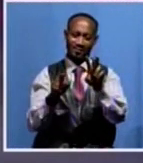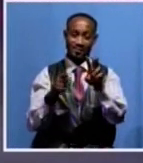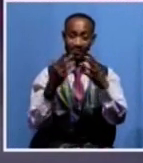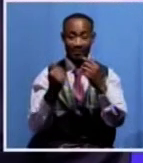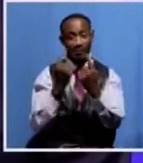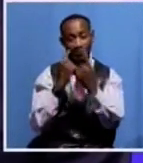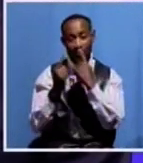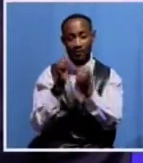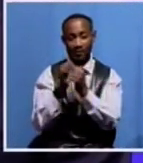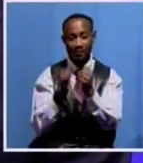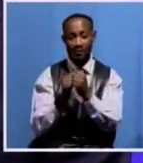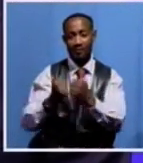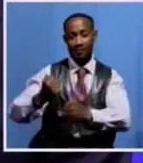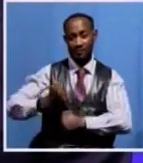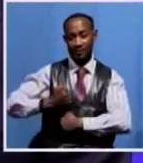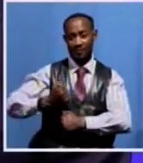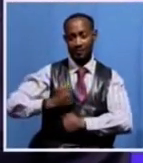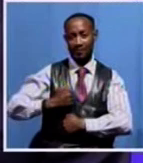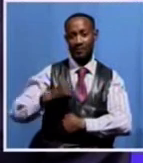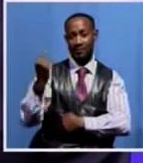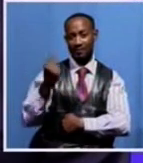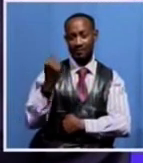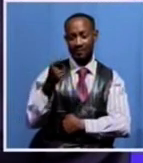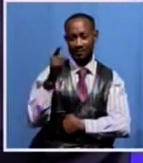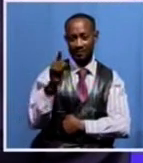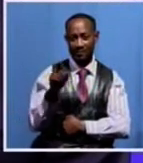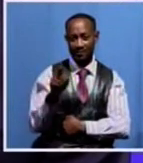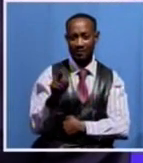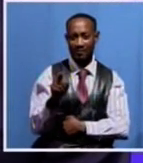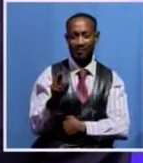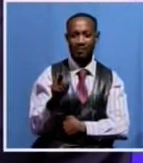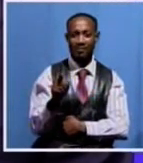alone. The challenge of defense is that